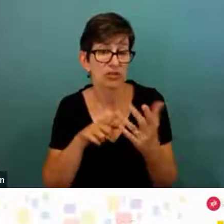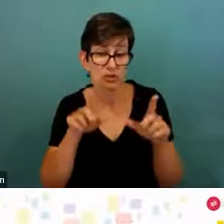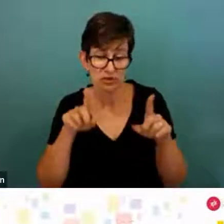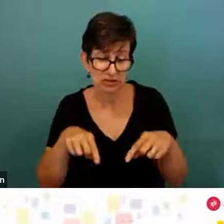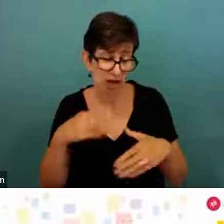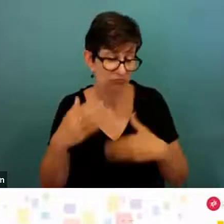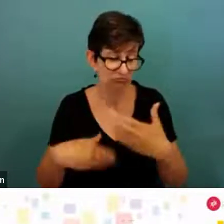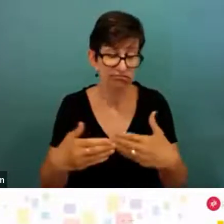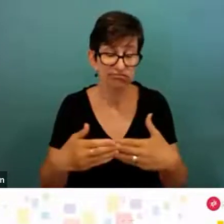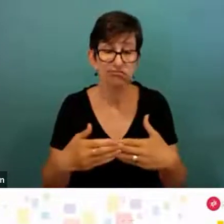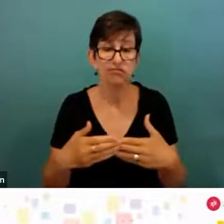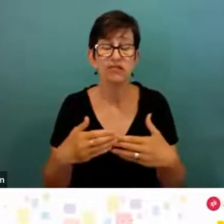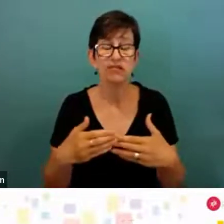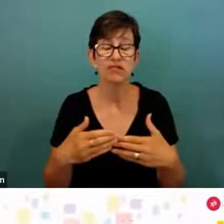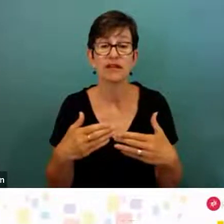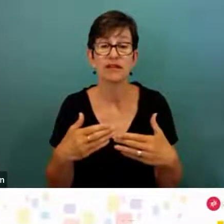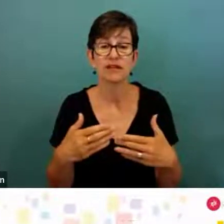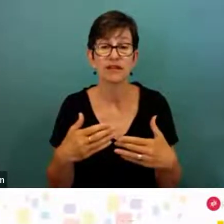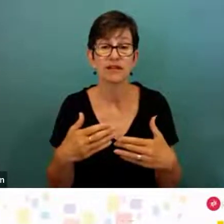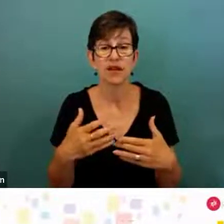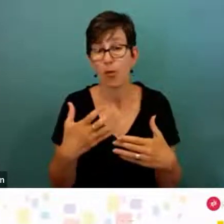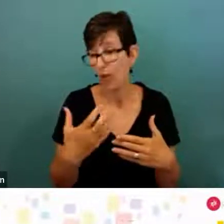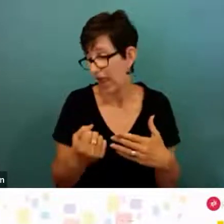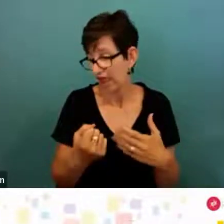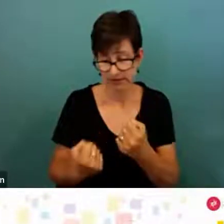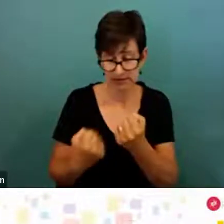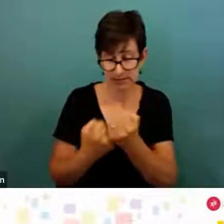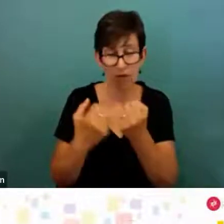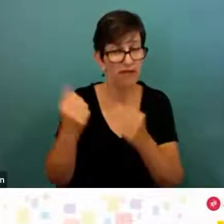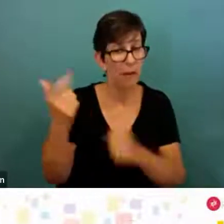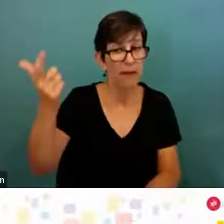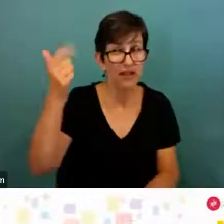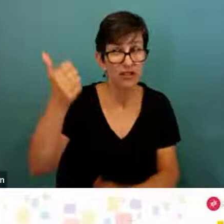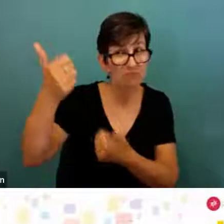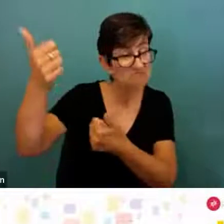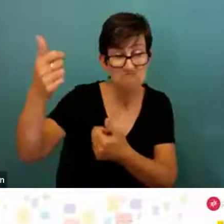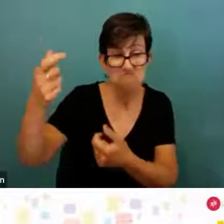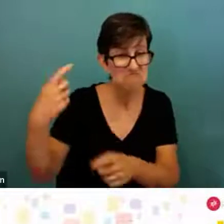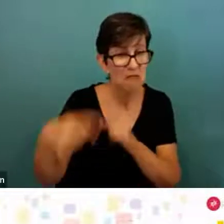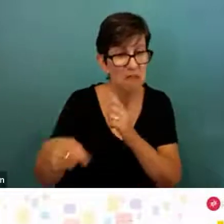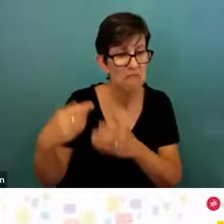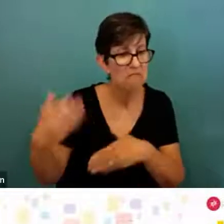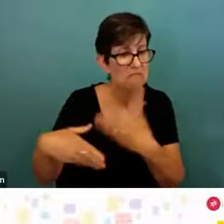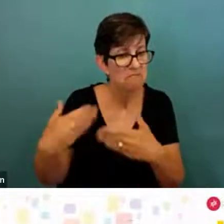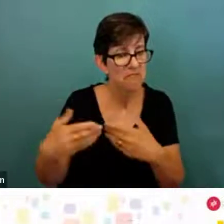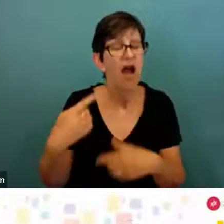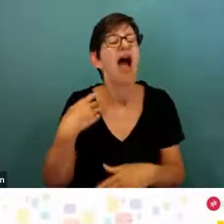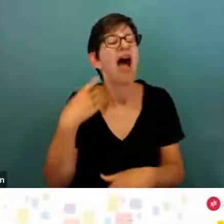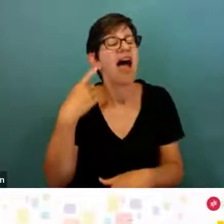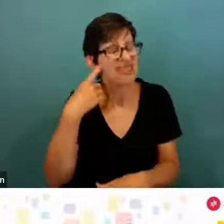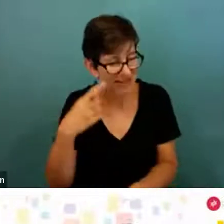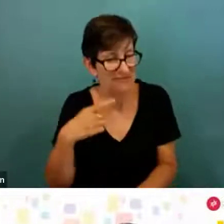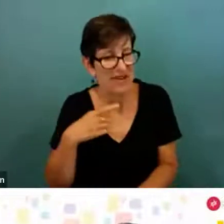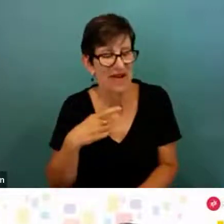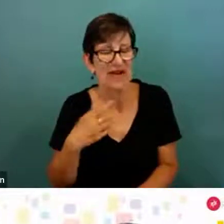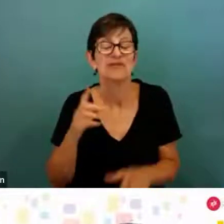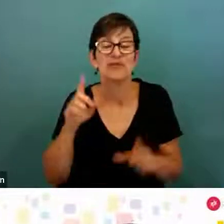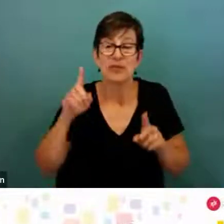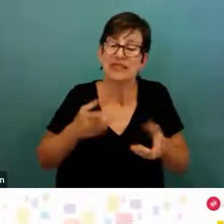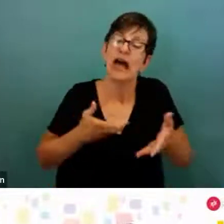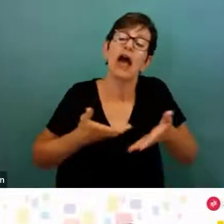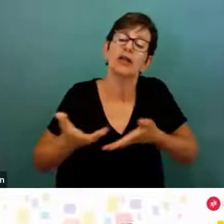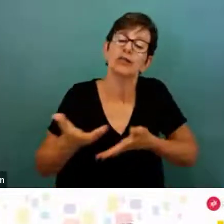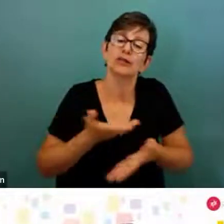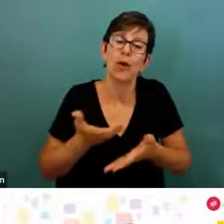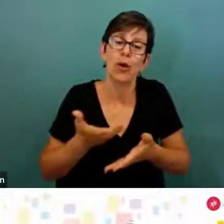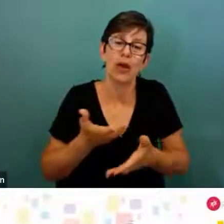having the support from management or exec. And I think that's because when we first started talking about it, we